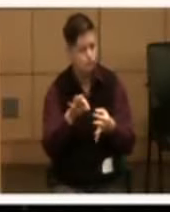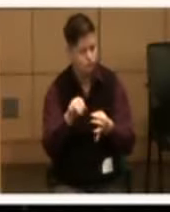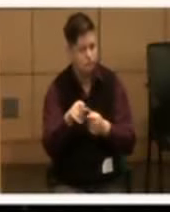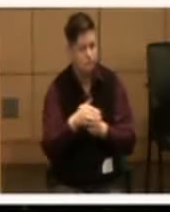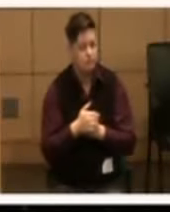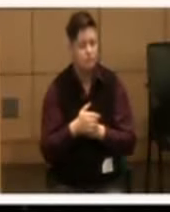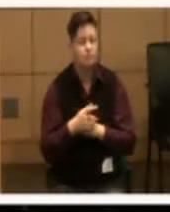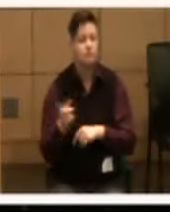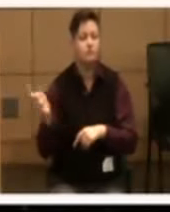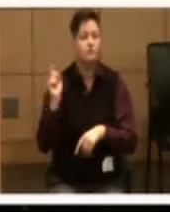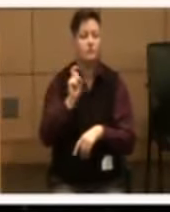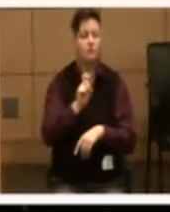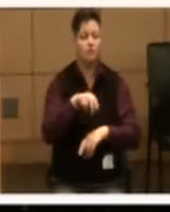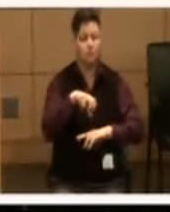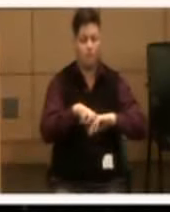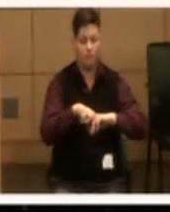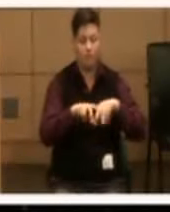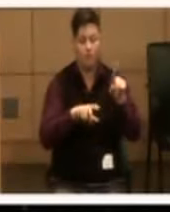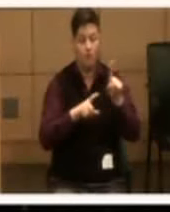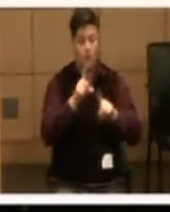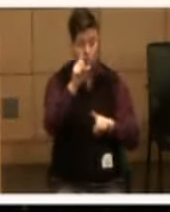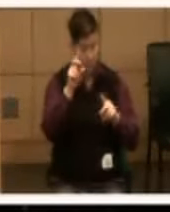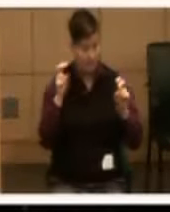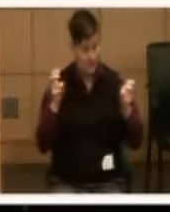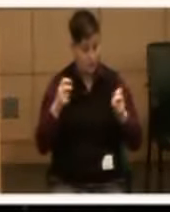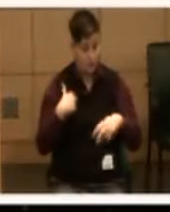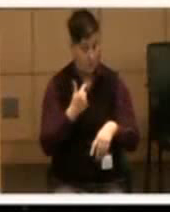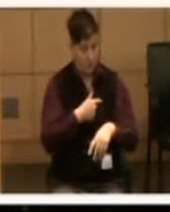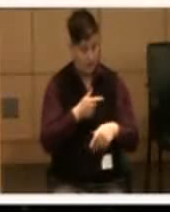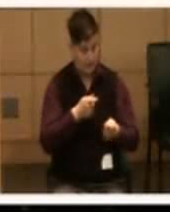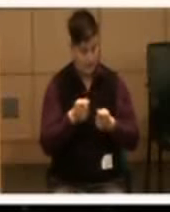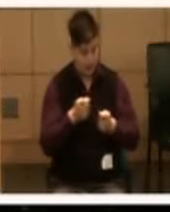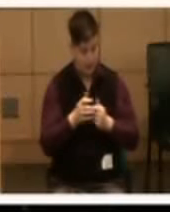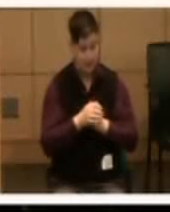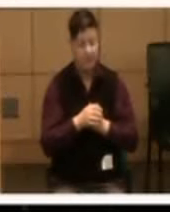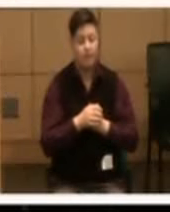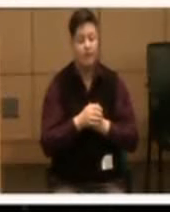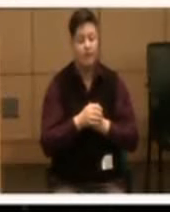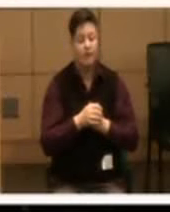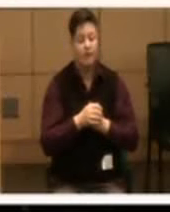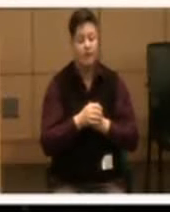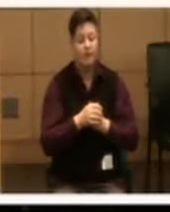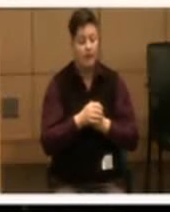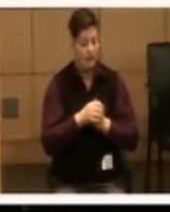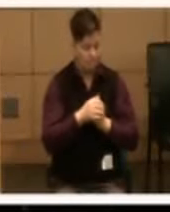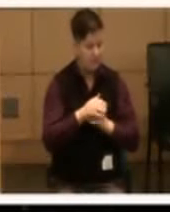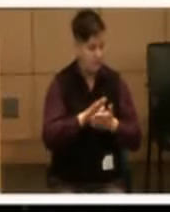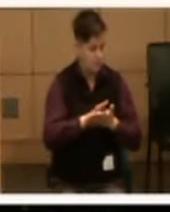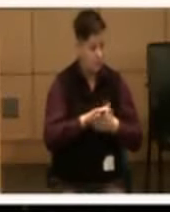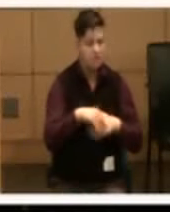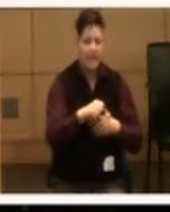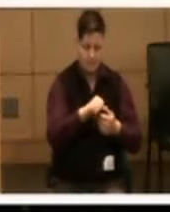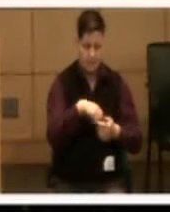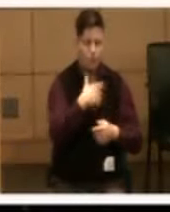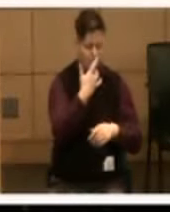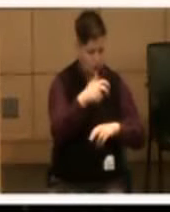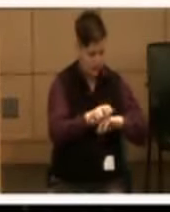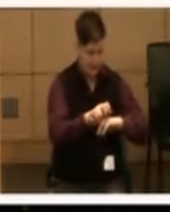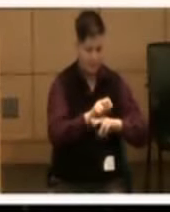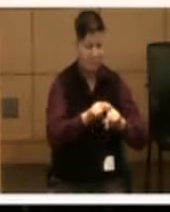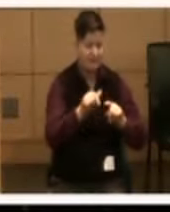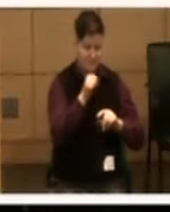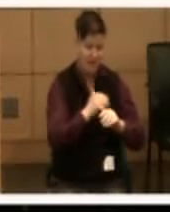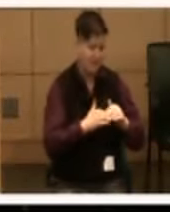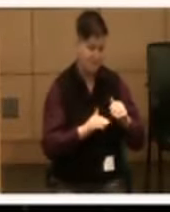One of the issues that we deal with in the schools is, besides the preferential seating, which we give them, it may not be adequate for them mm-hmm. to give